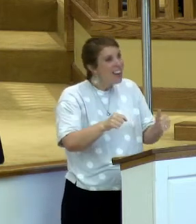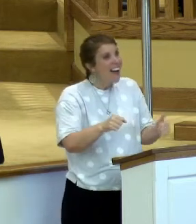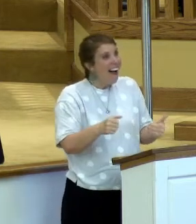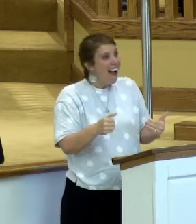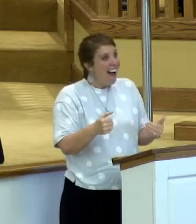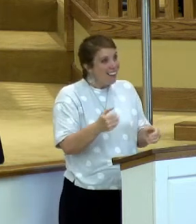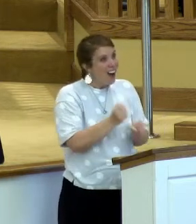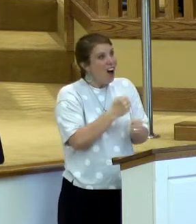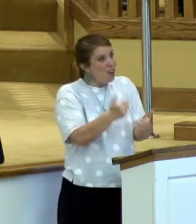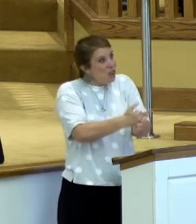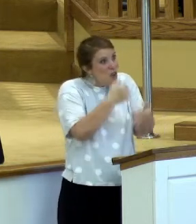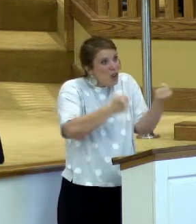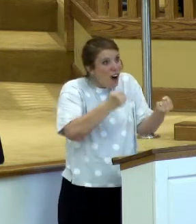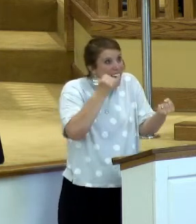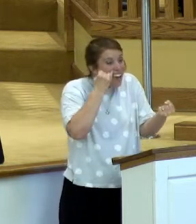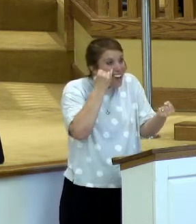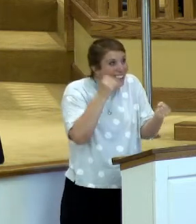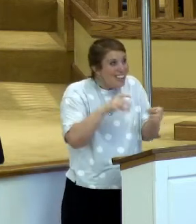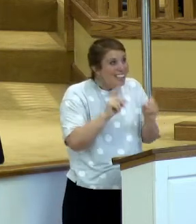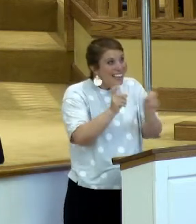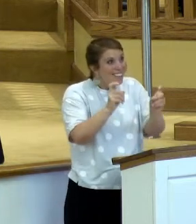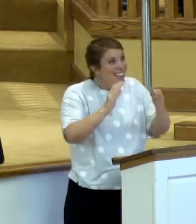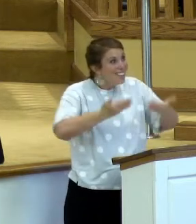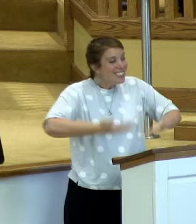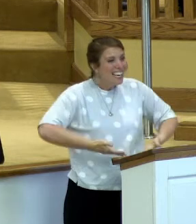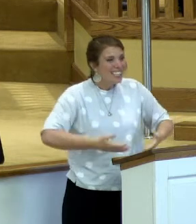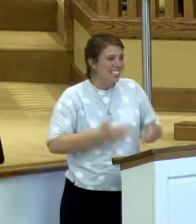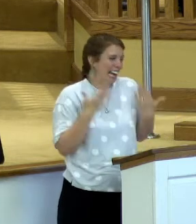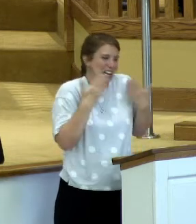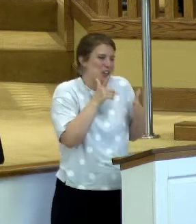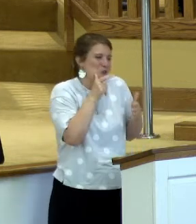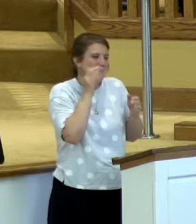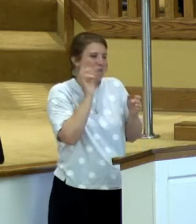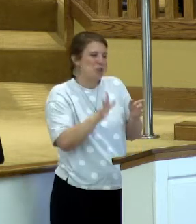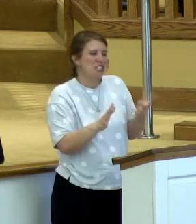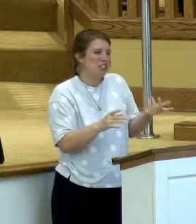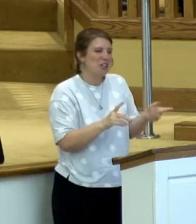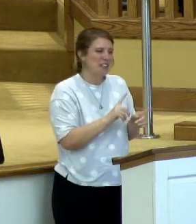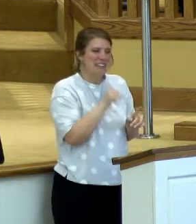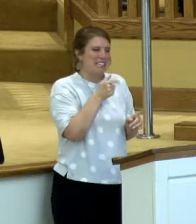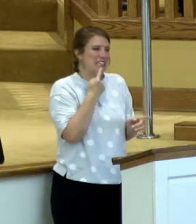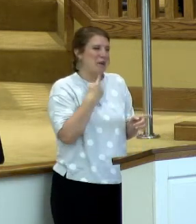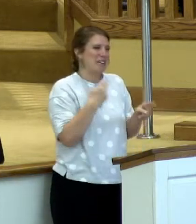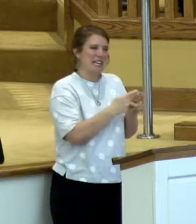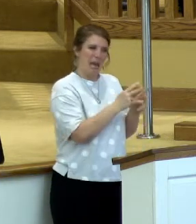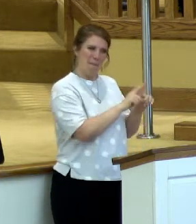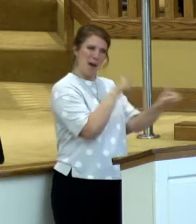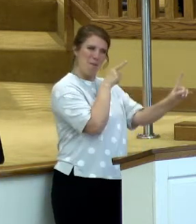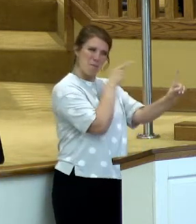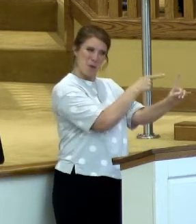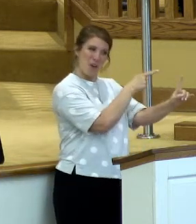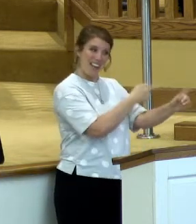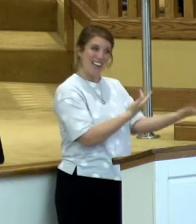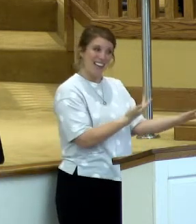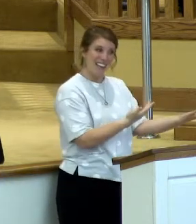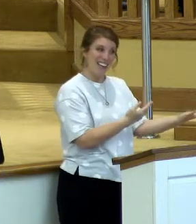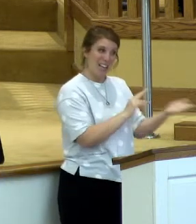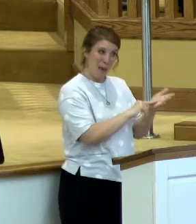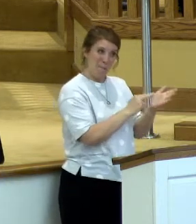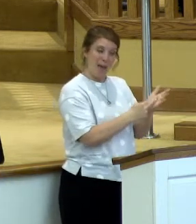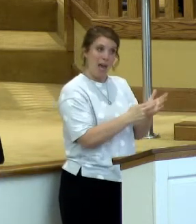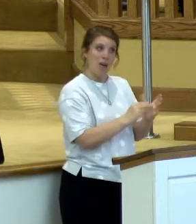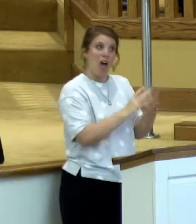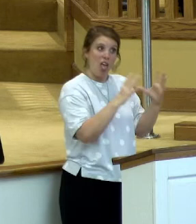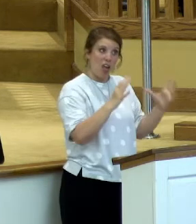would have given an invitation. Now, he doesn't know that. The preacher, I don't even know who the preacher was. They didn't tell me who the preacher was. But the point of the story is this. It meant a